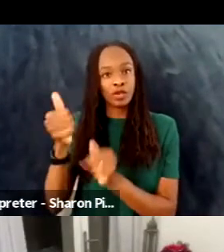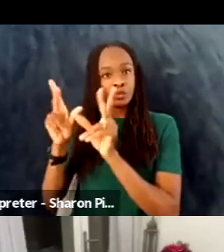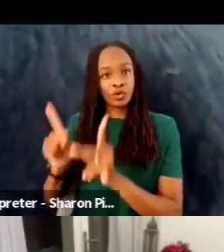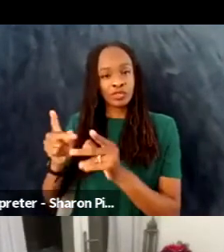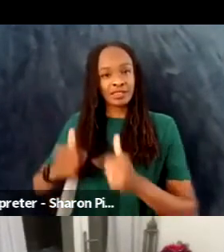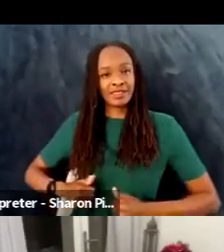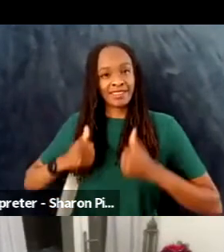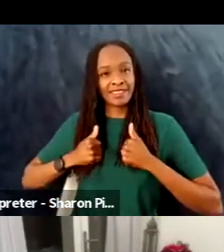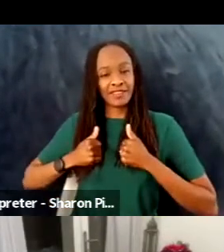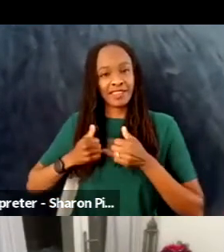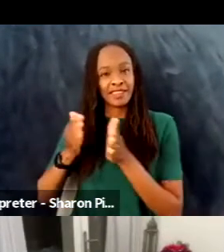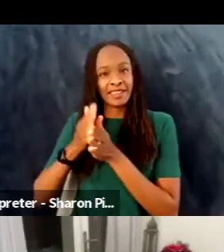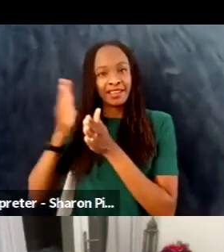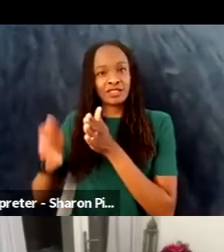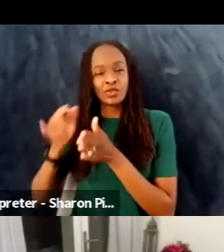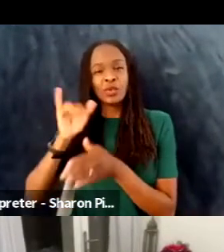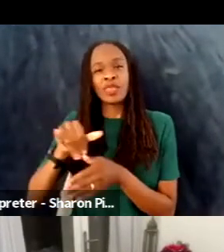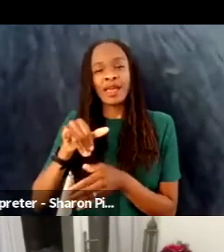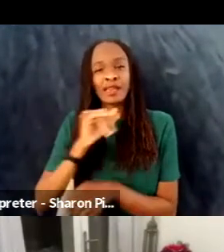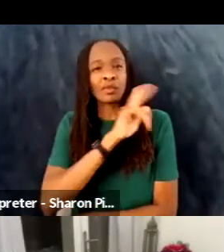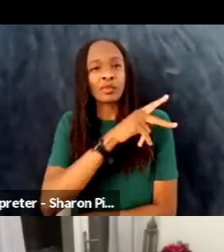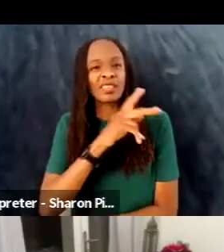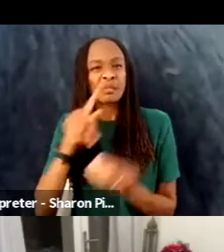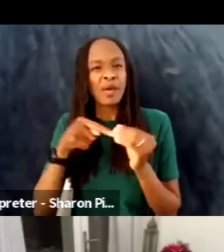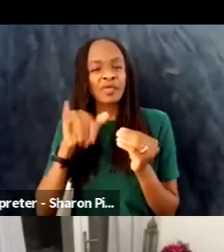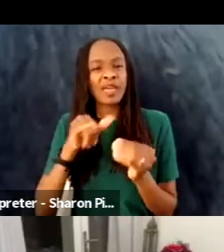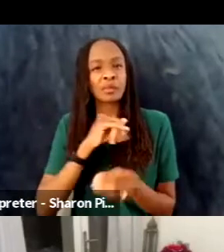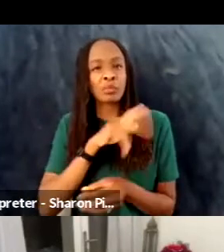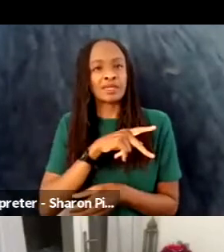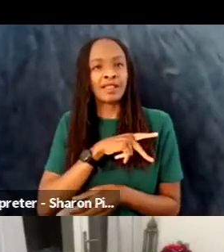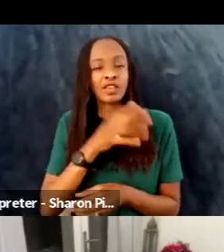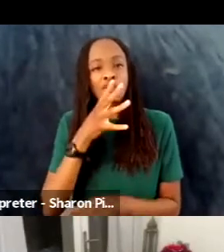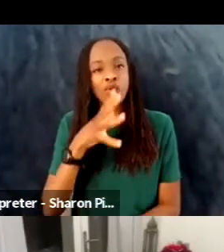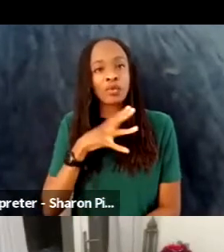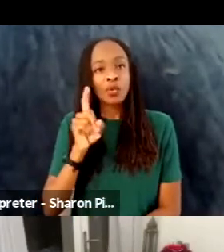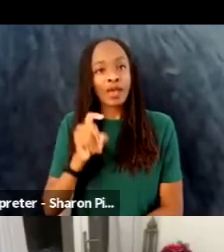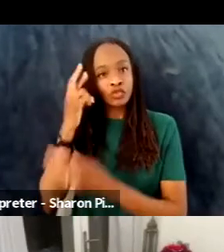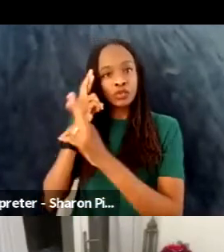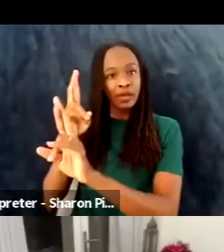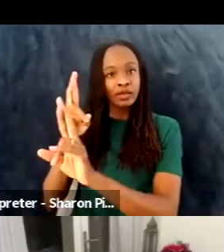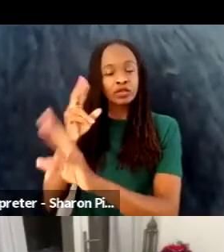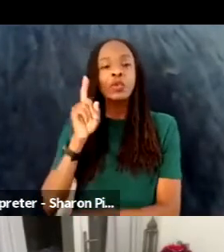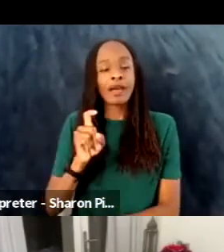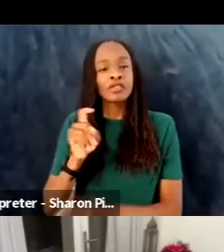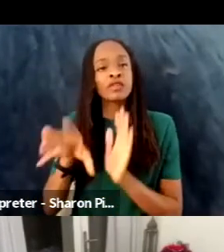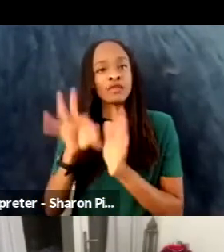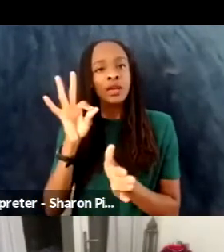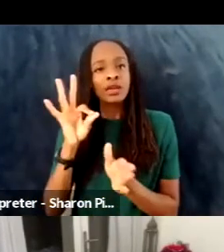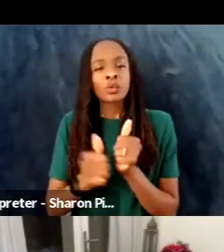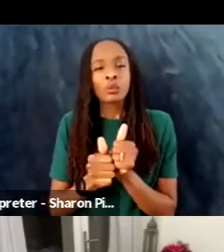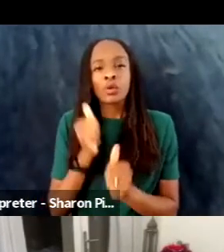it's the overall personality of a woman that you have to respect. You have to find the most